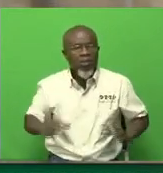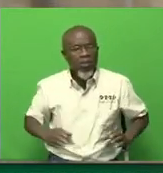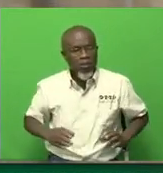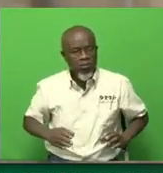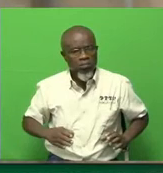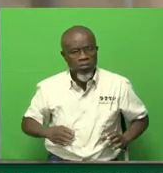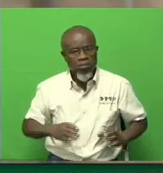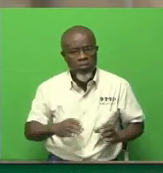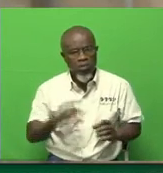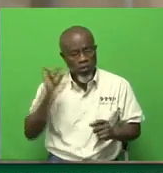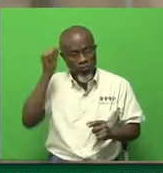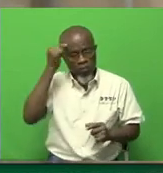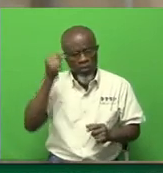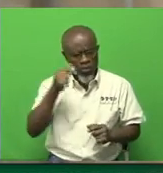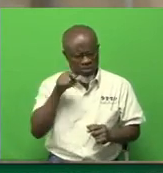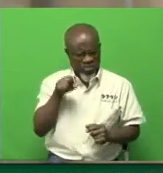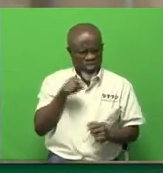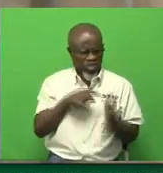detached